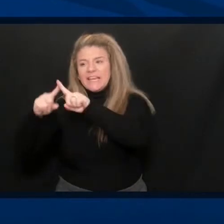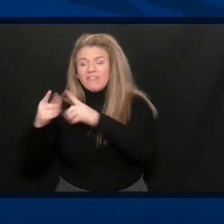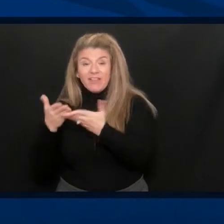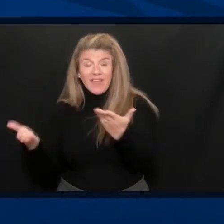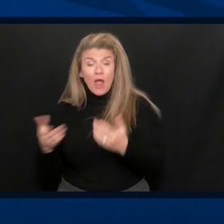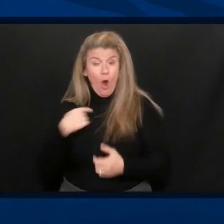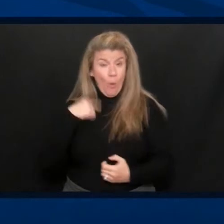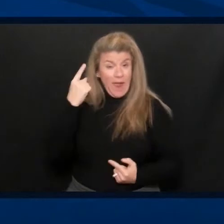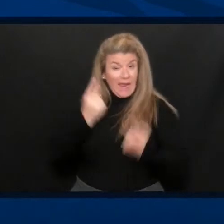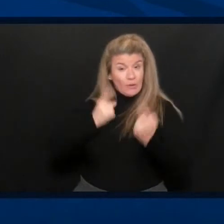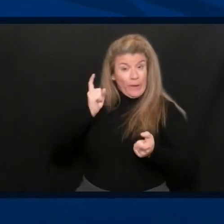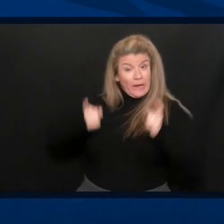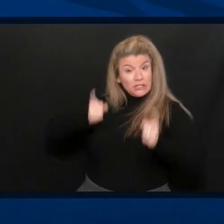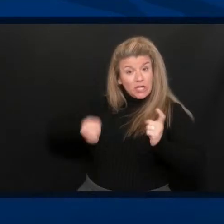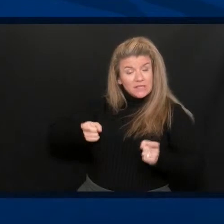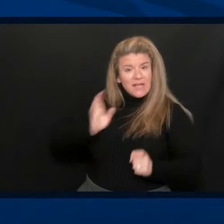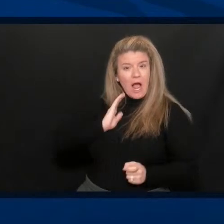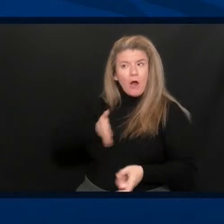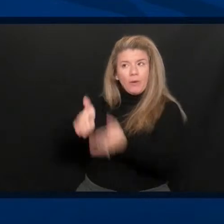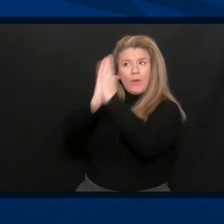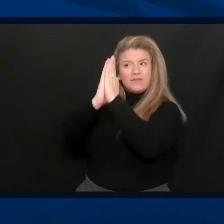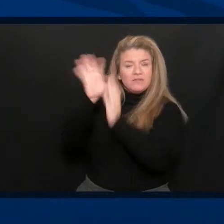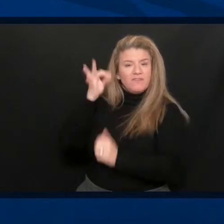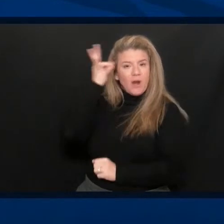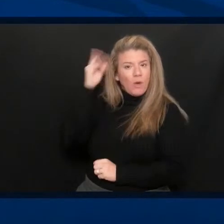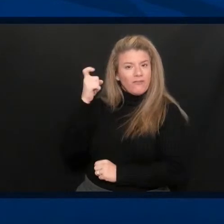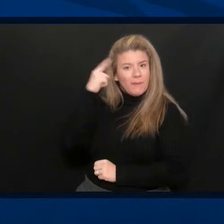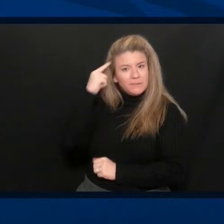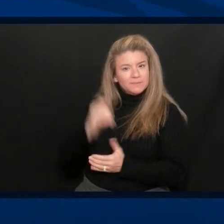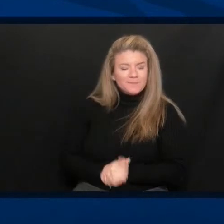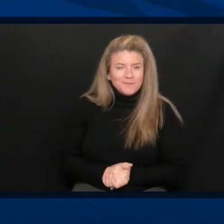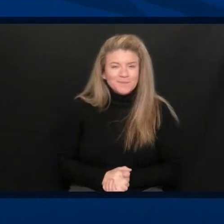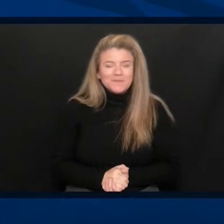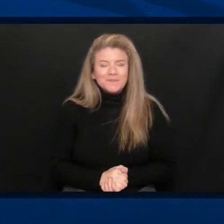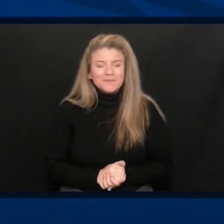considering adjusting what we're asking the federal government for? Thank you.